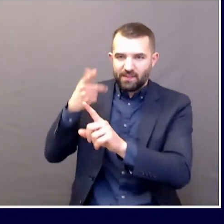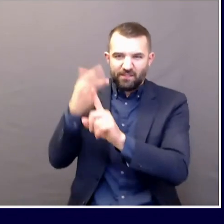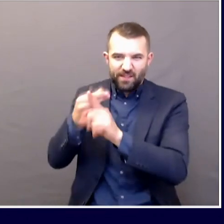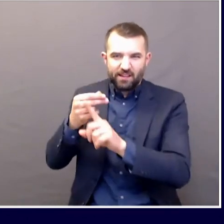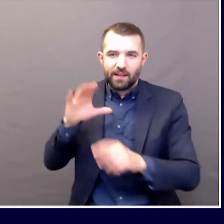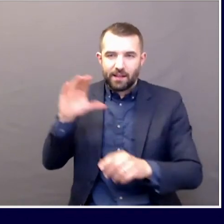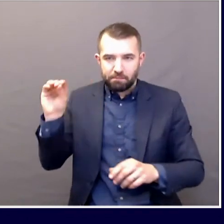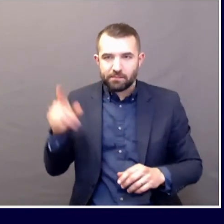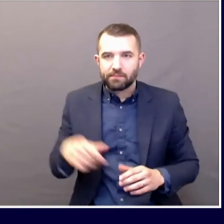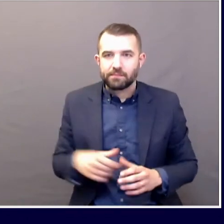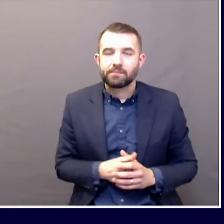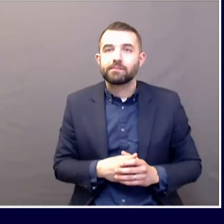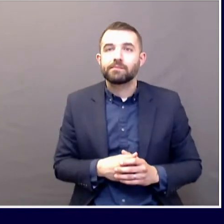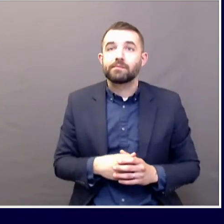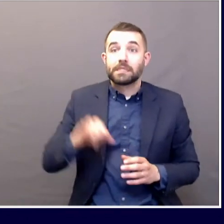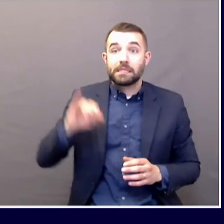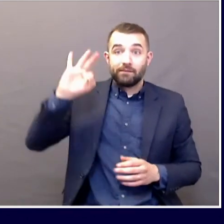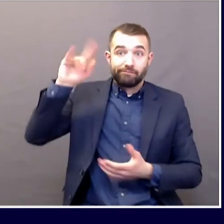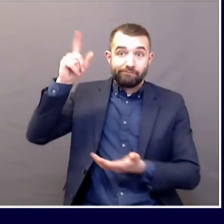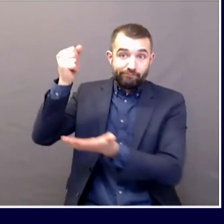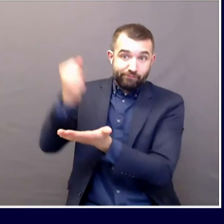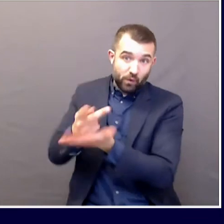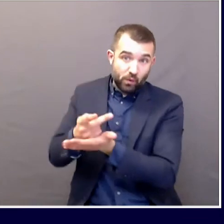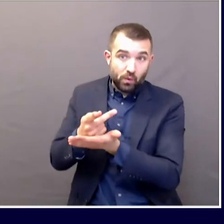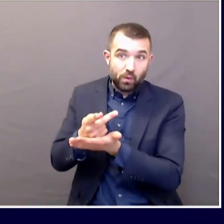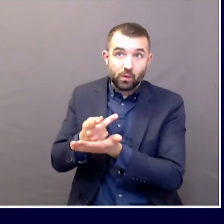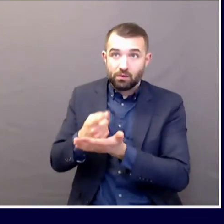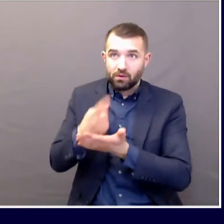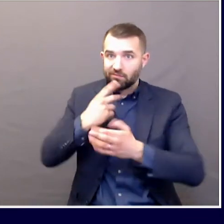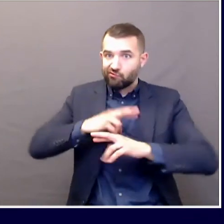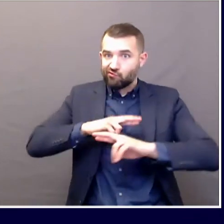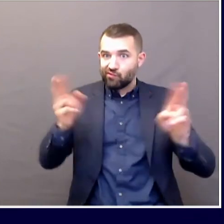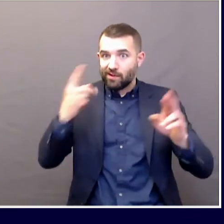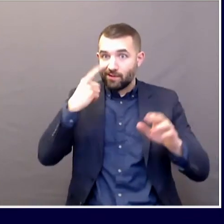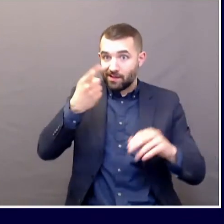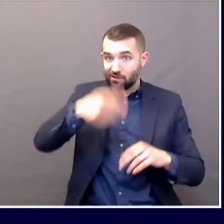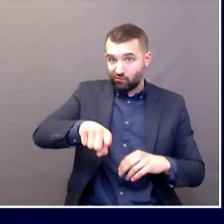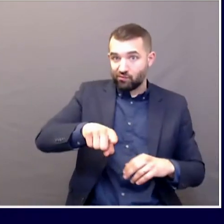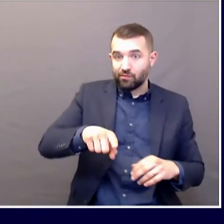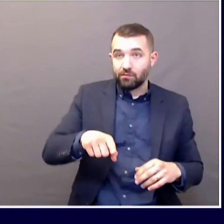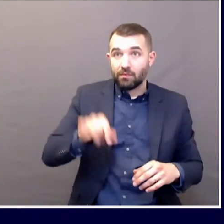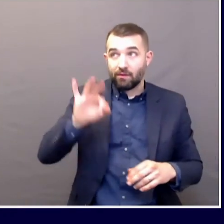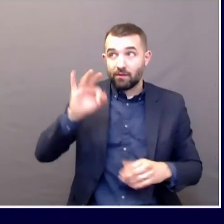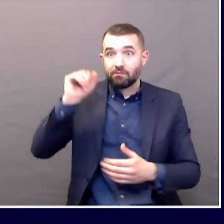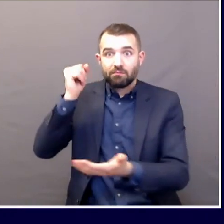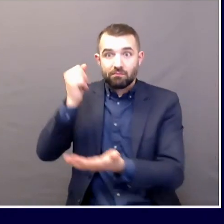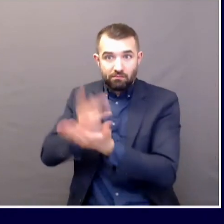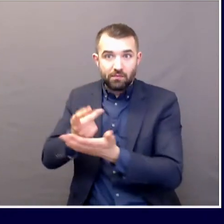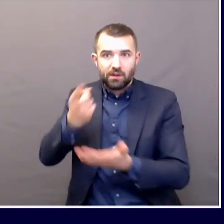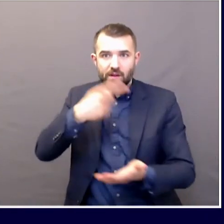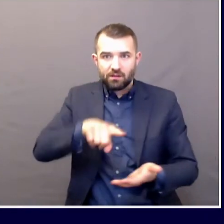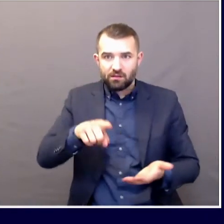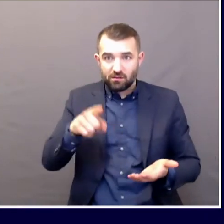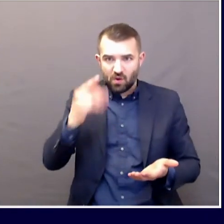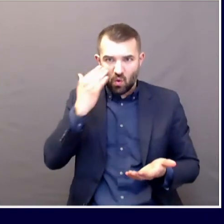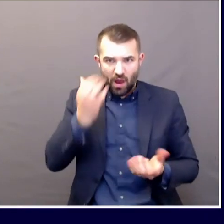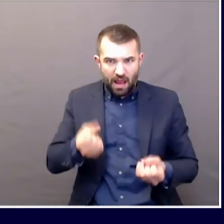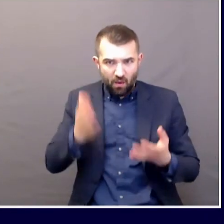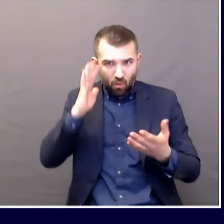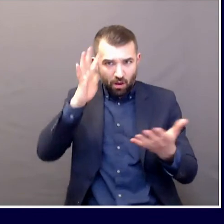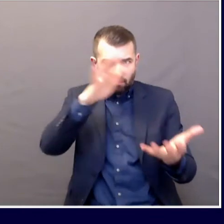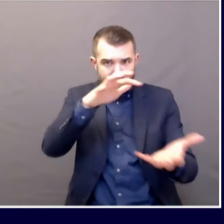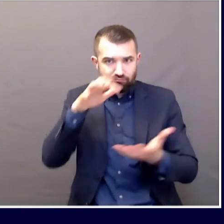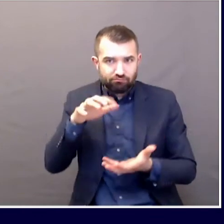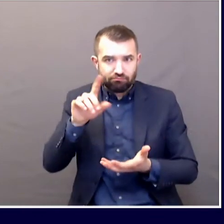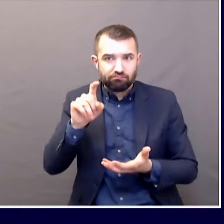many vaccines it might receive at the outset once that, if that vaccine is approved, and is that tied in any way to when the state might